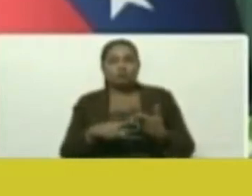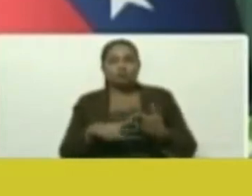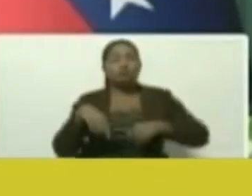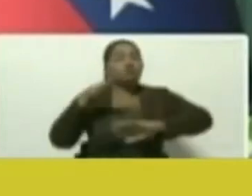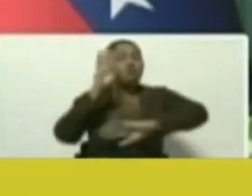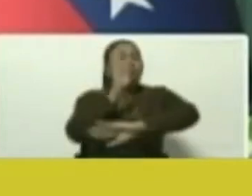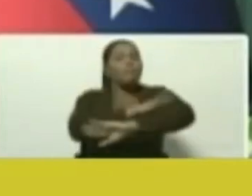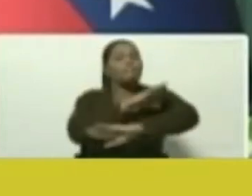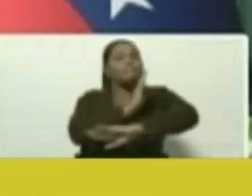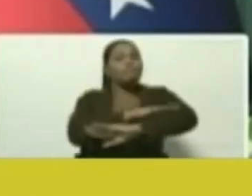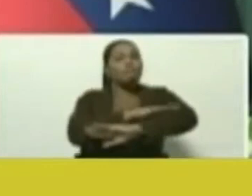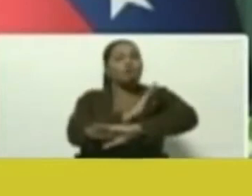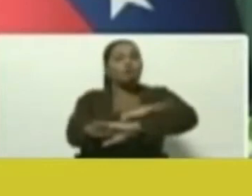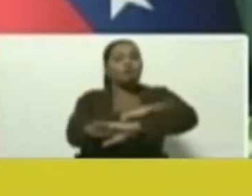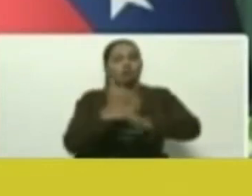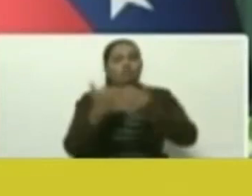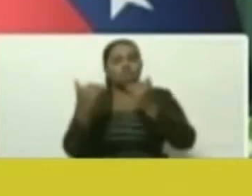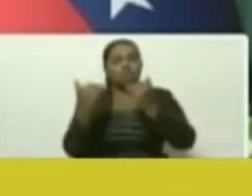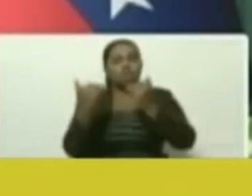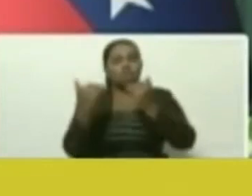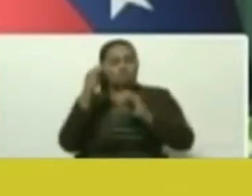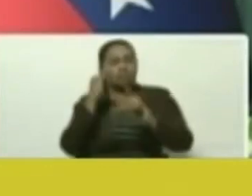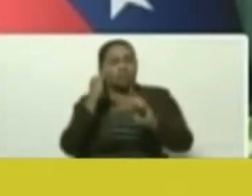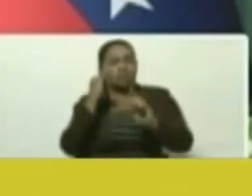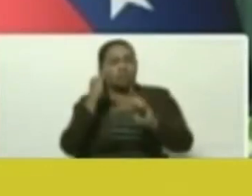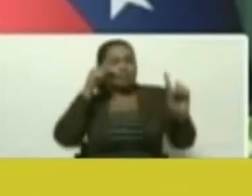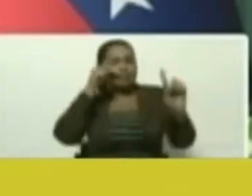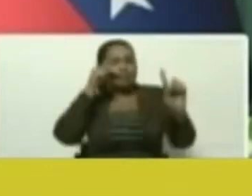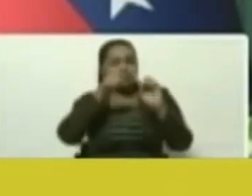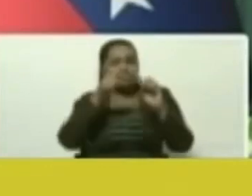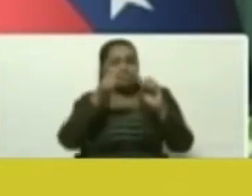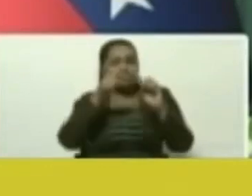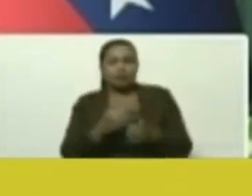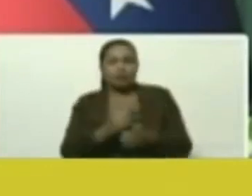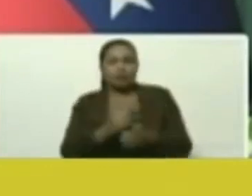foods and to develop water, and we have ideas